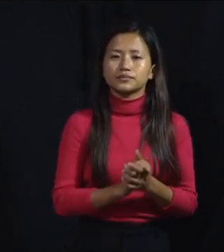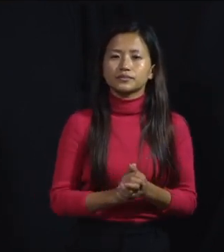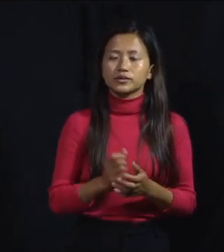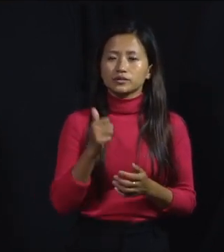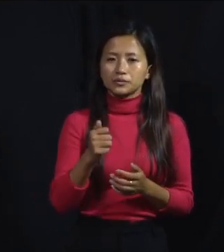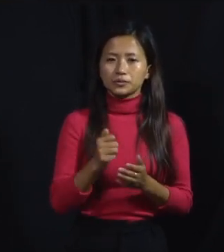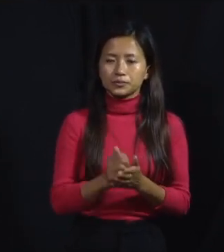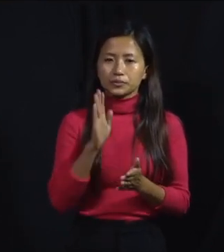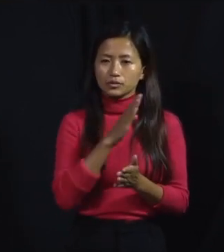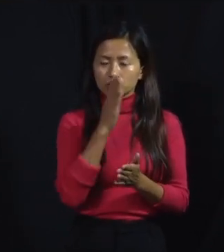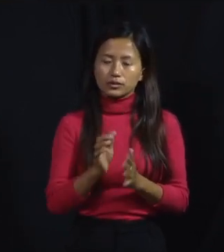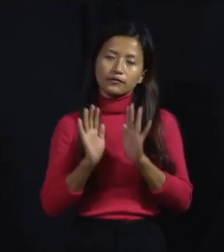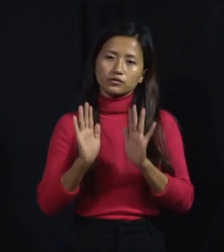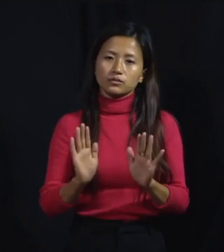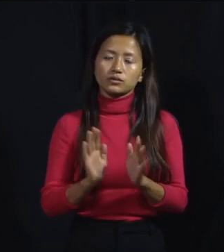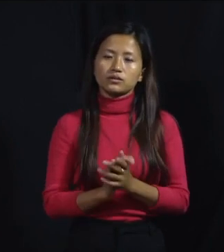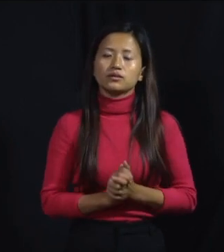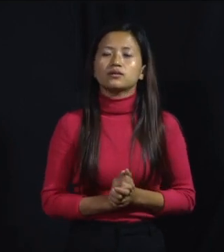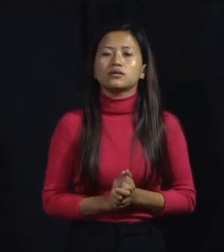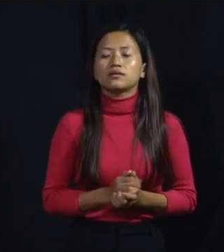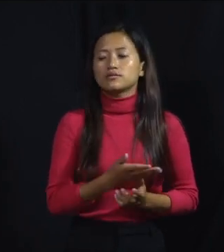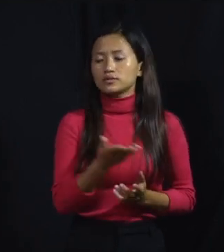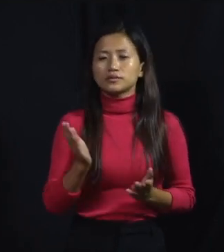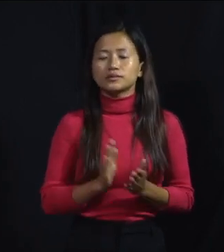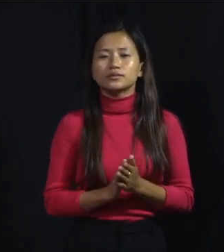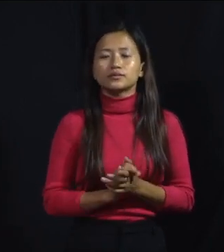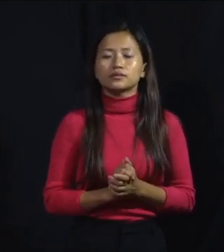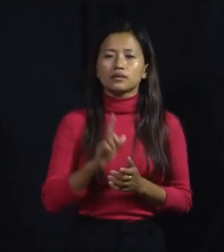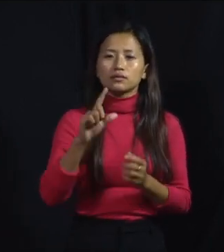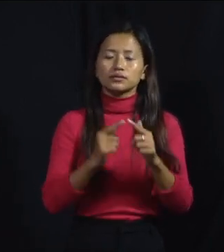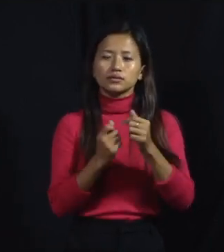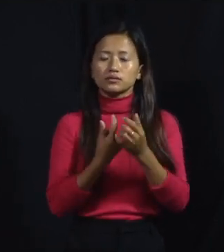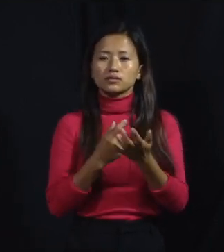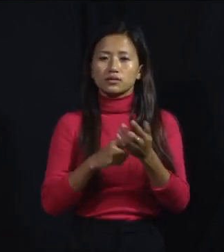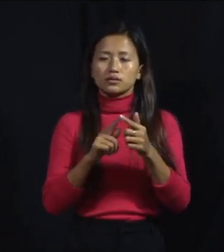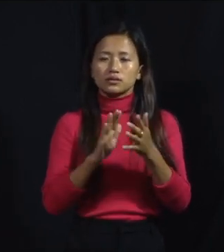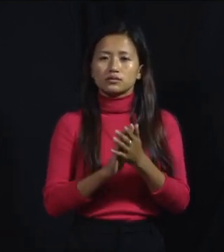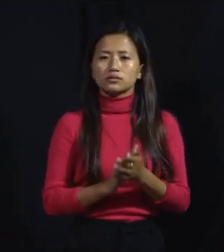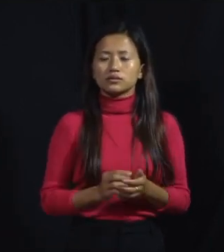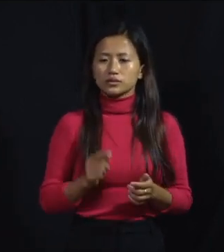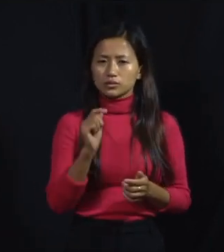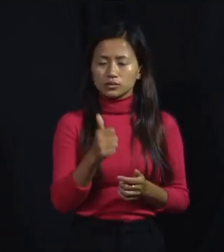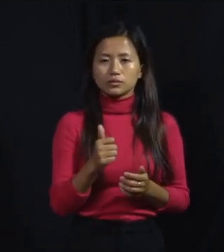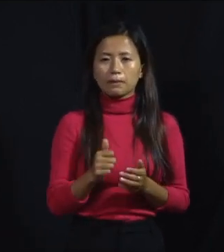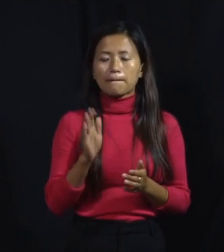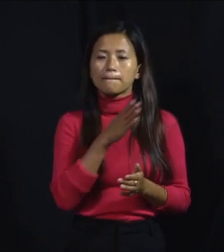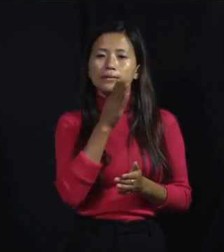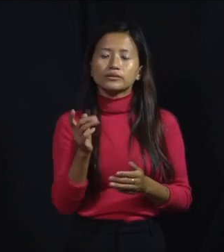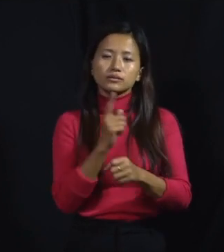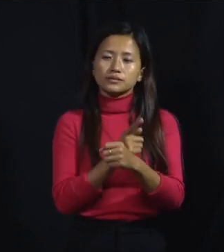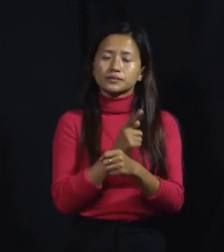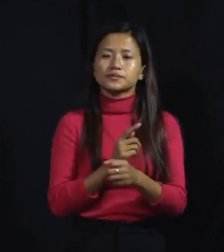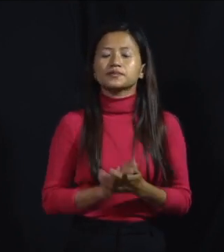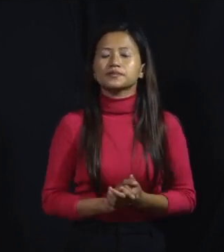good music has to be there, or good literature has to be there, for instance, right? Or there has to be a good music teacher, isn't that? So that is